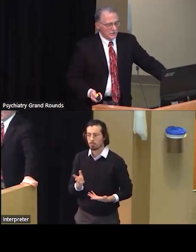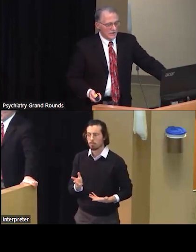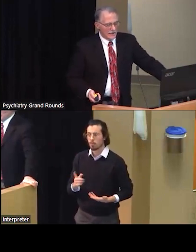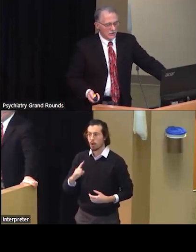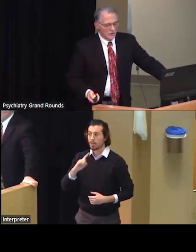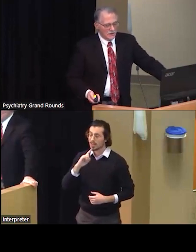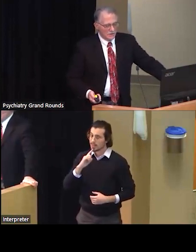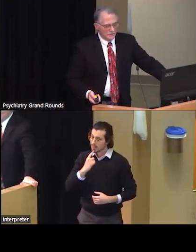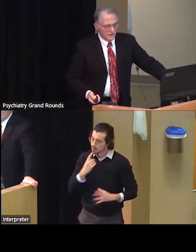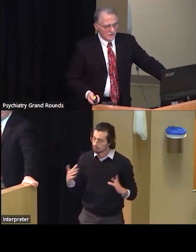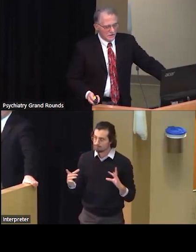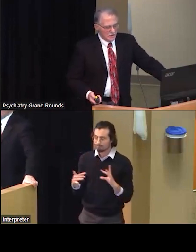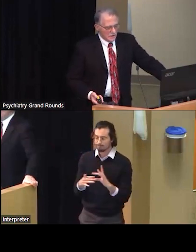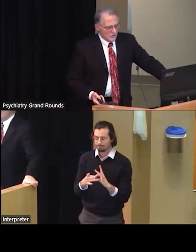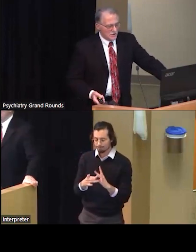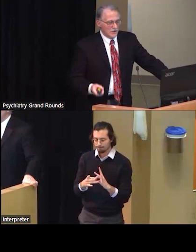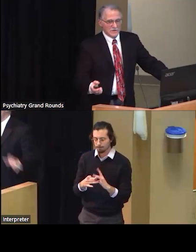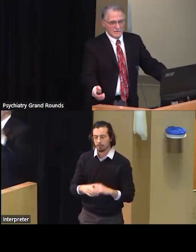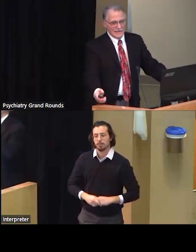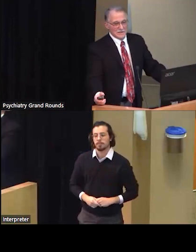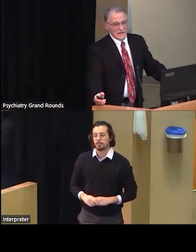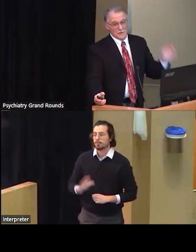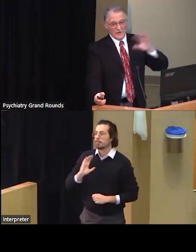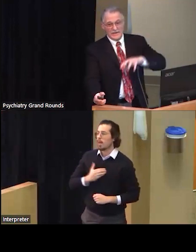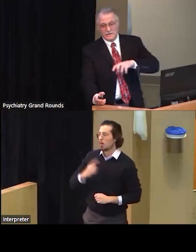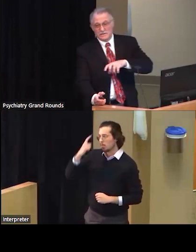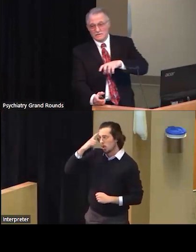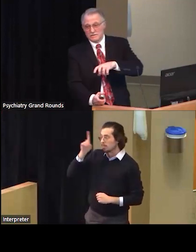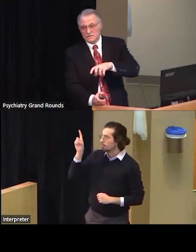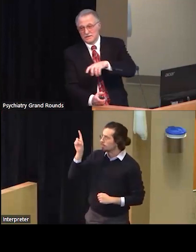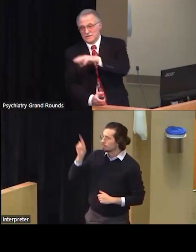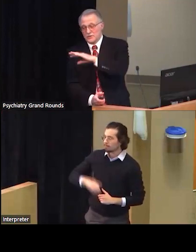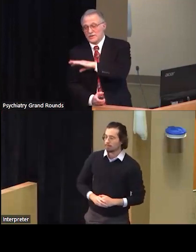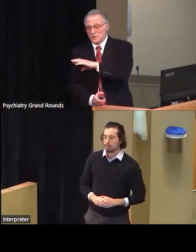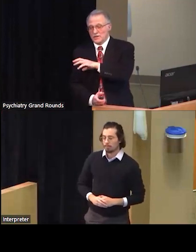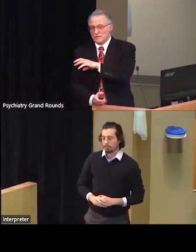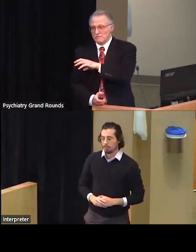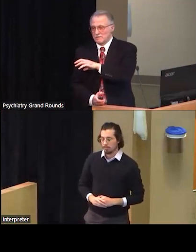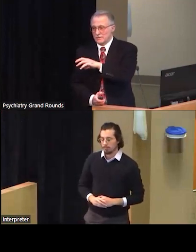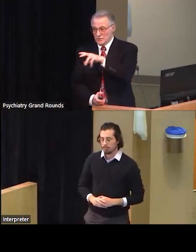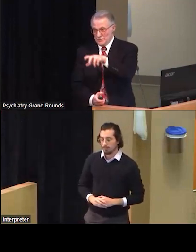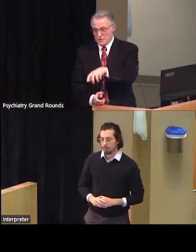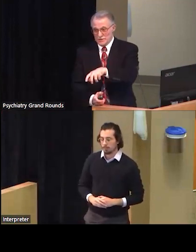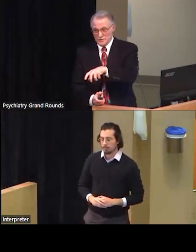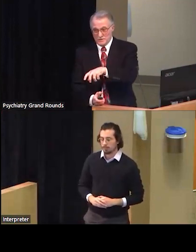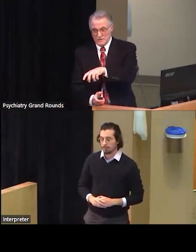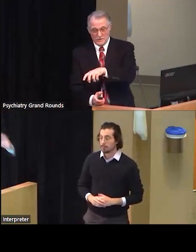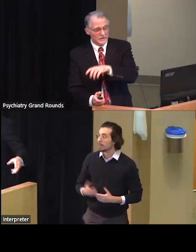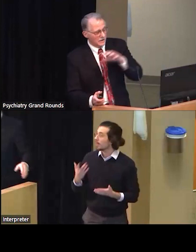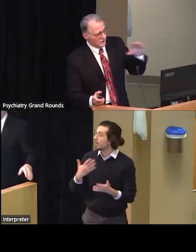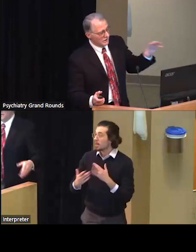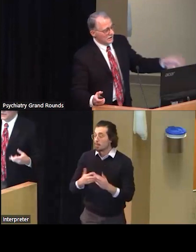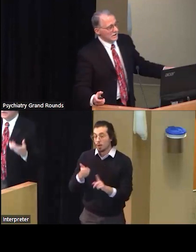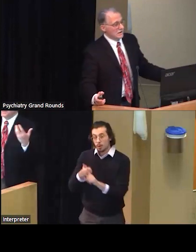And a really high correlation. So here's our brain doing the work. If